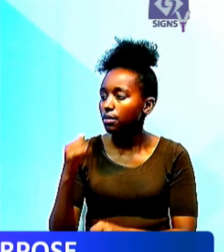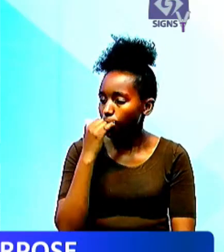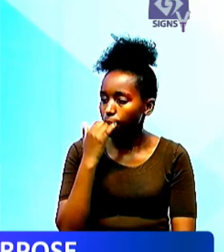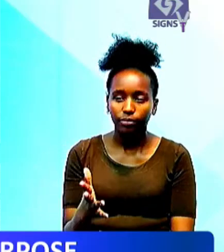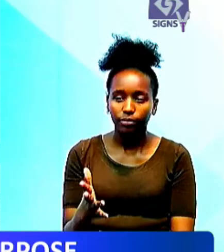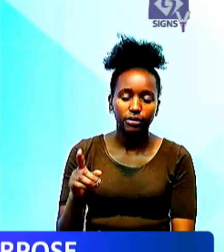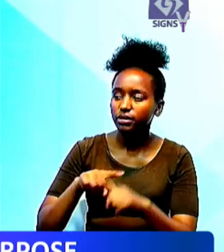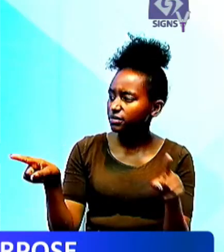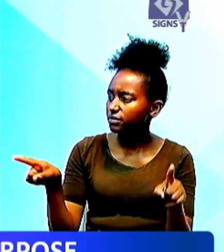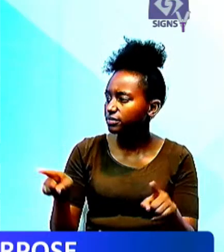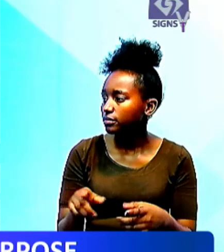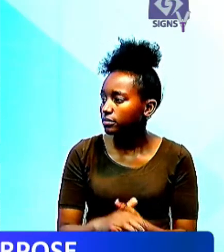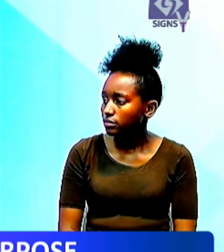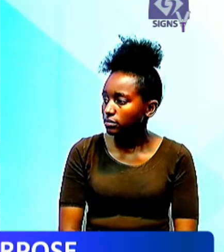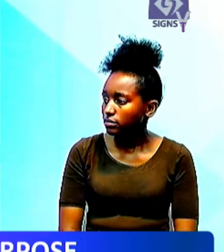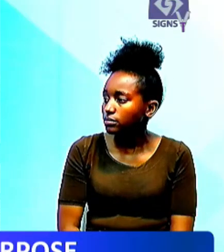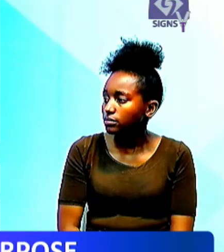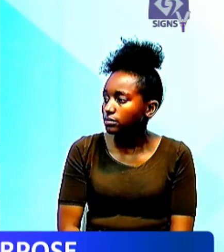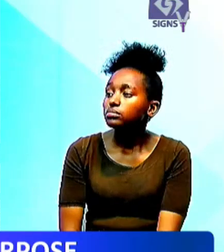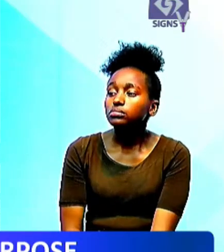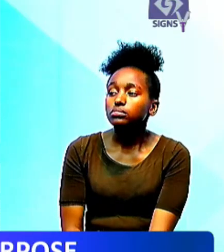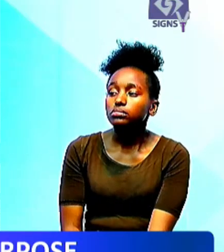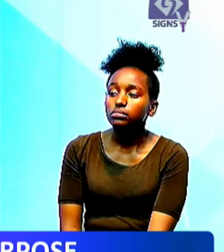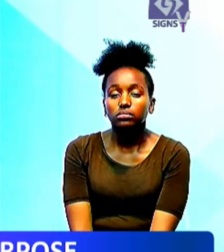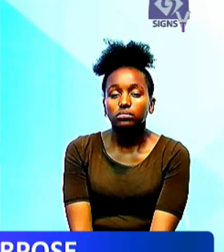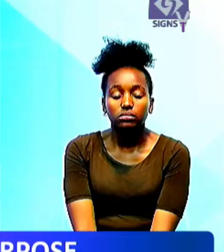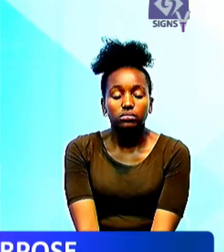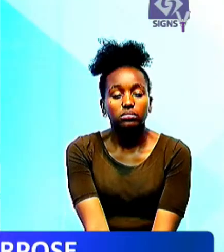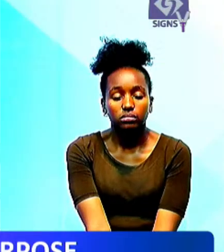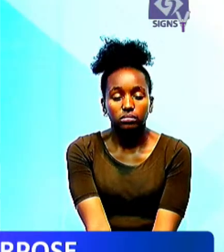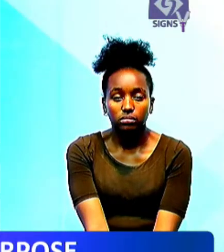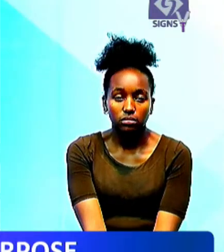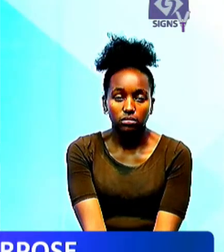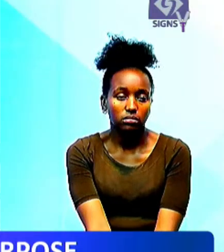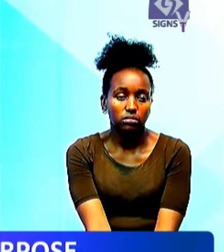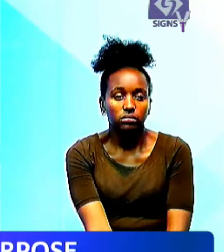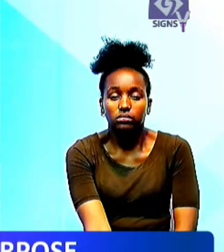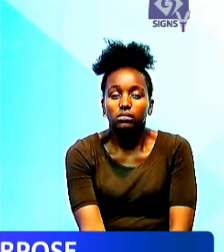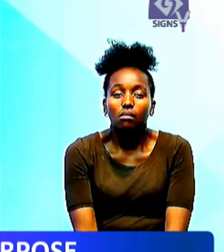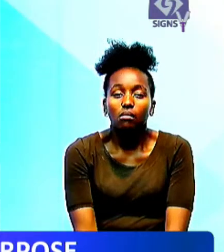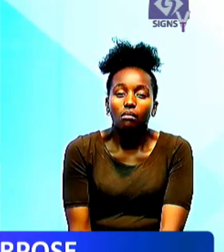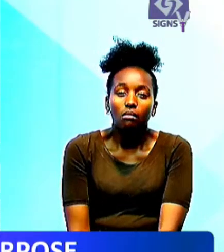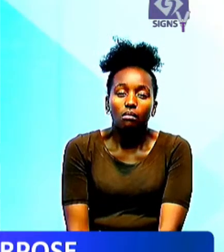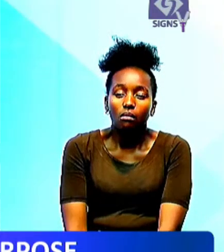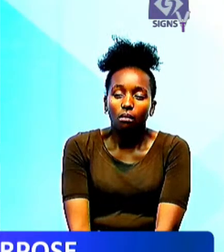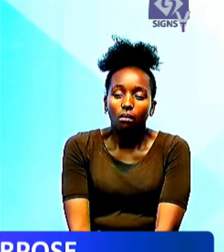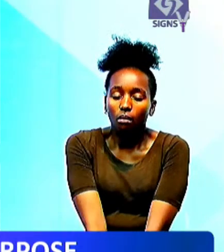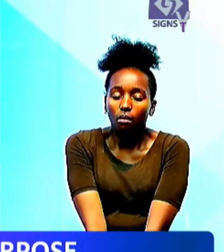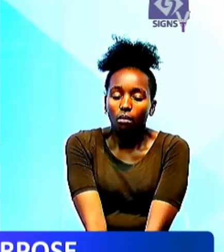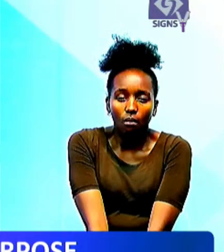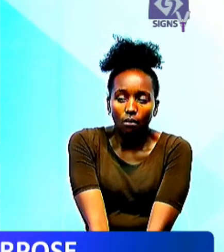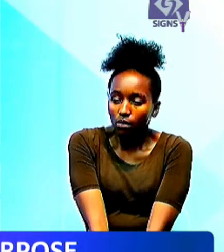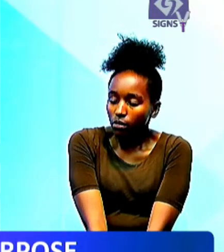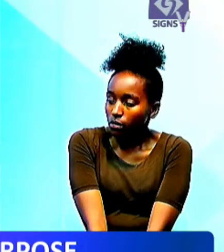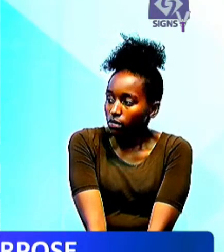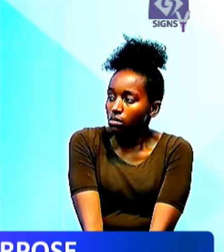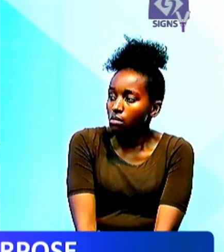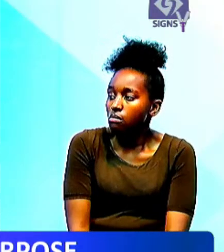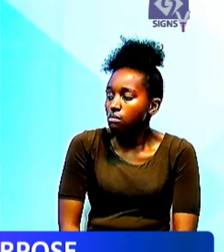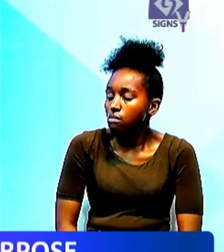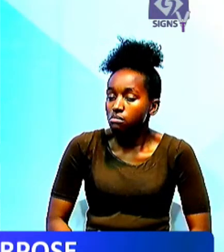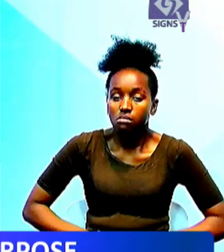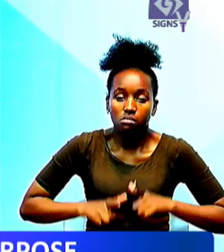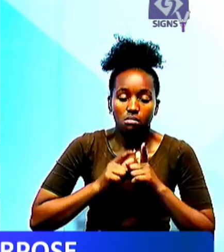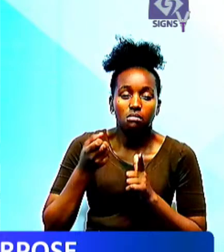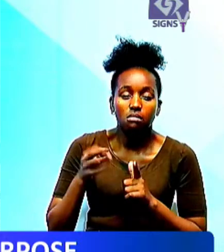doing. And then they come up with a lifestyle, the life of a forex trader. Someone is doing those because behind as a forex trader, there